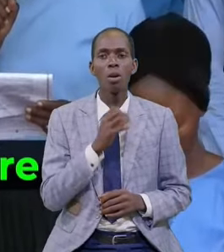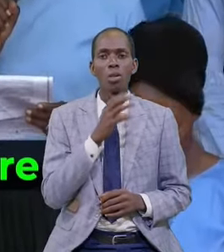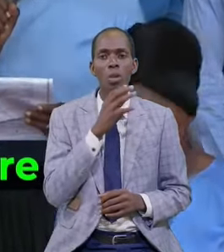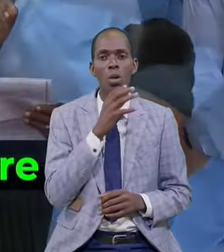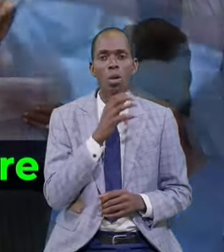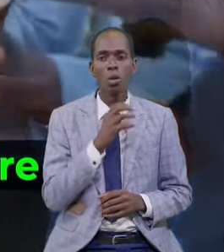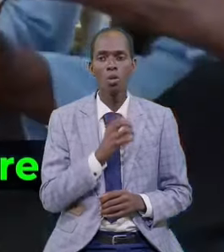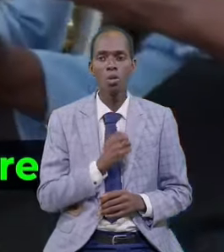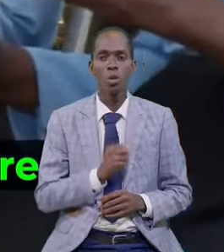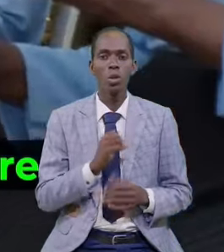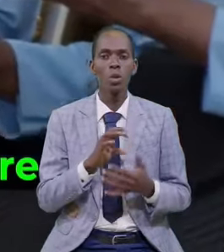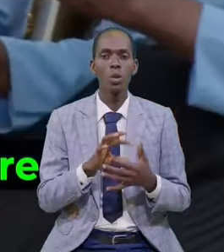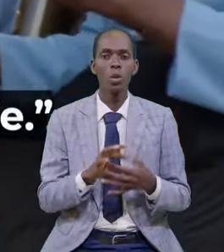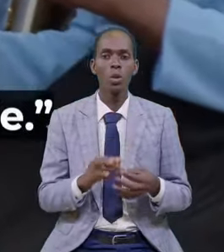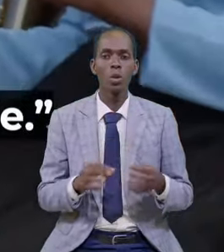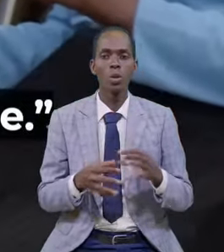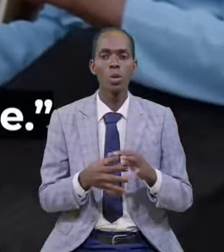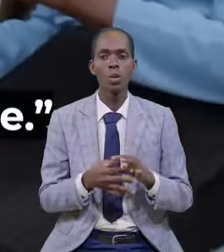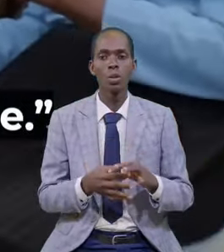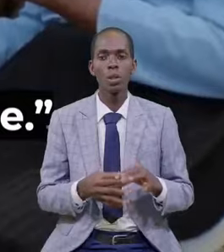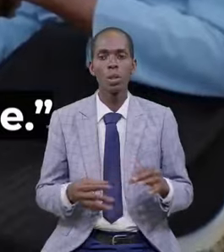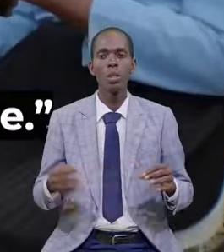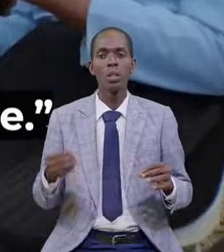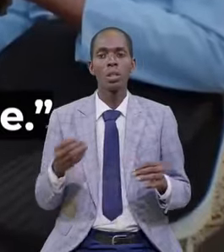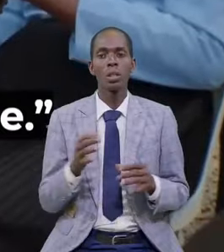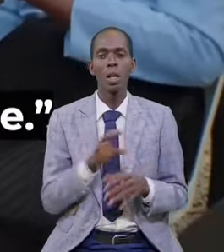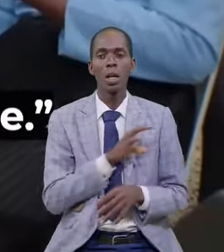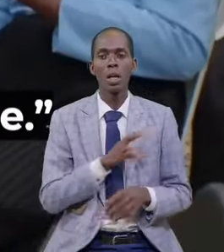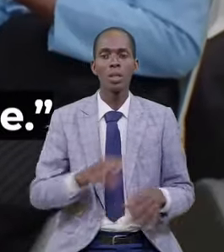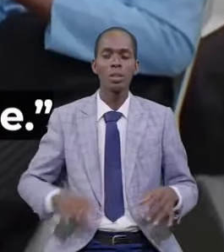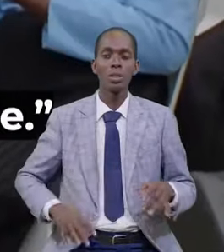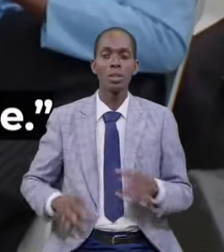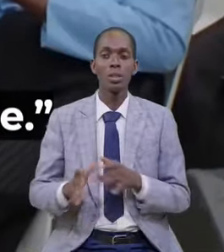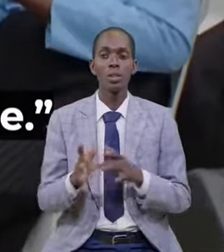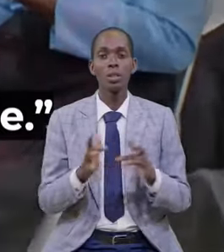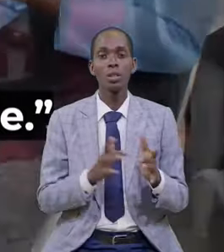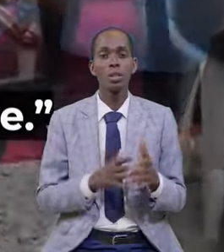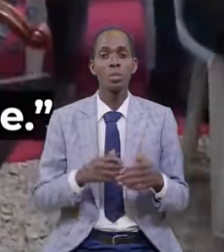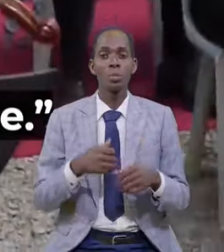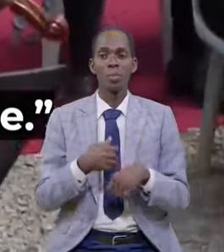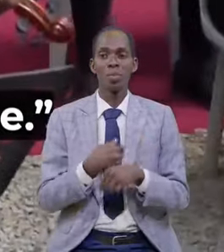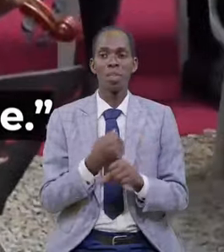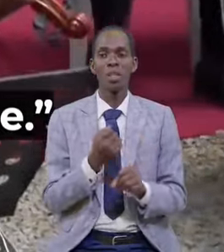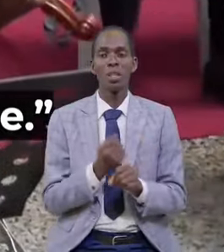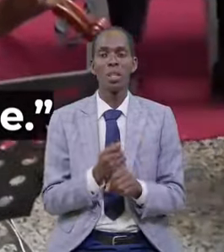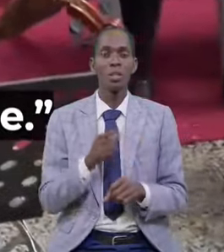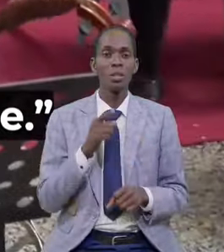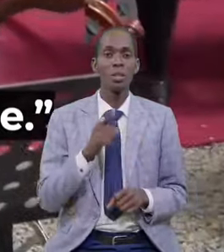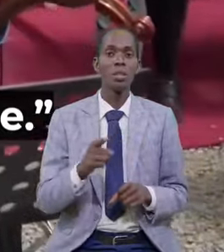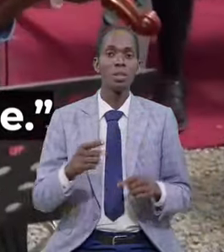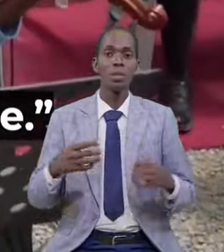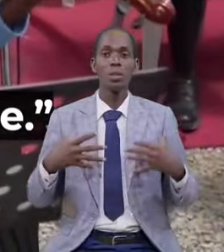oh so Christ Jesus